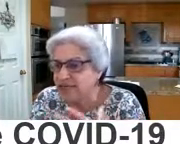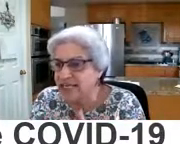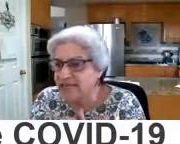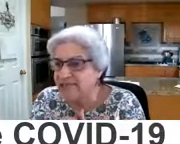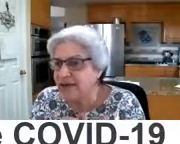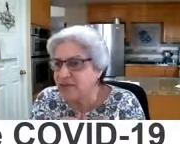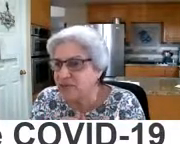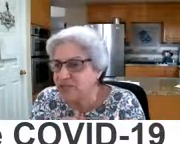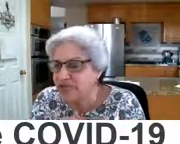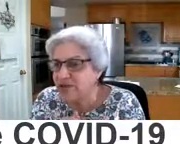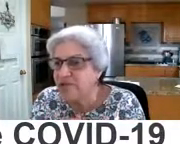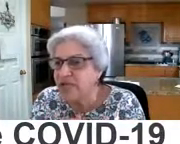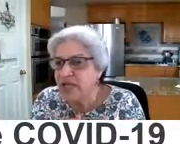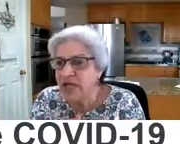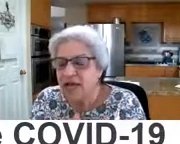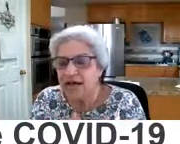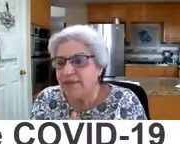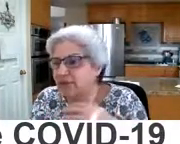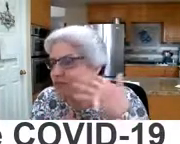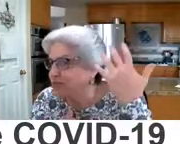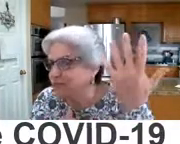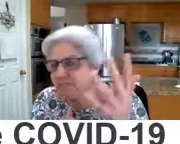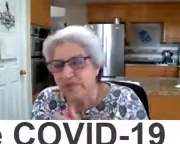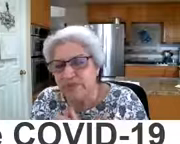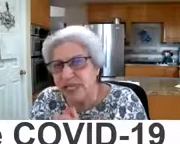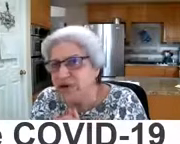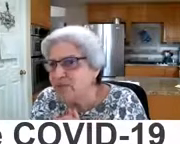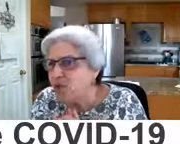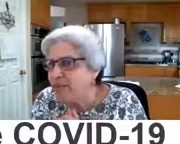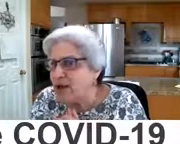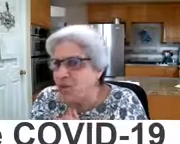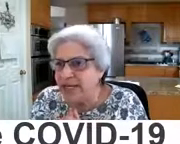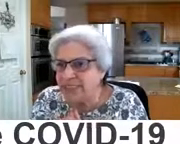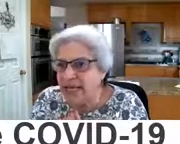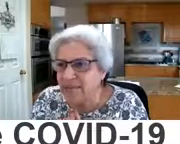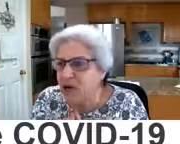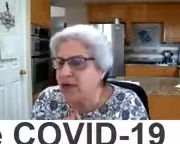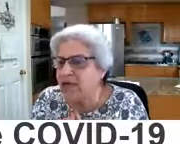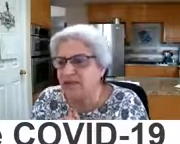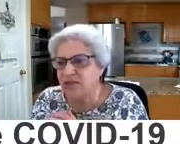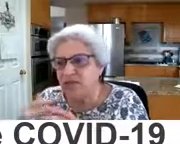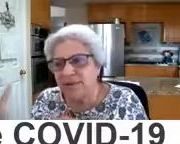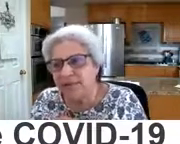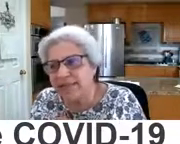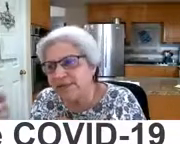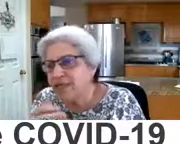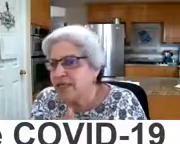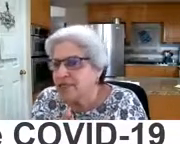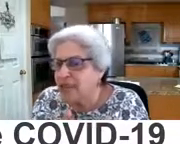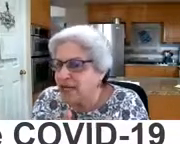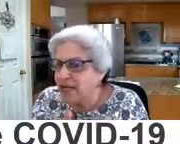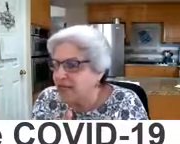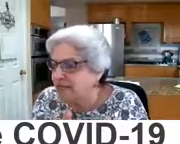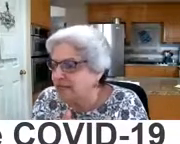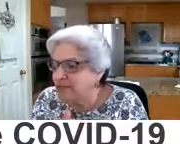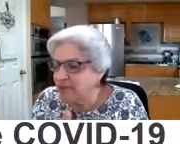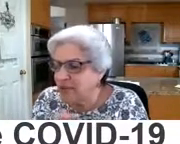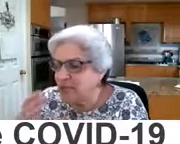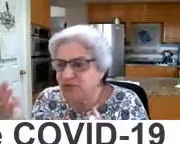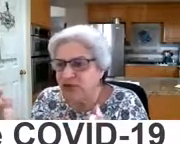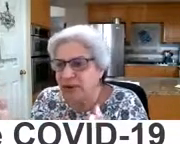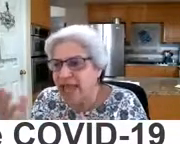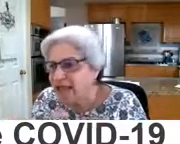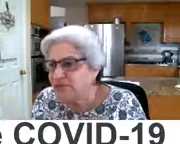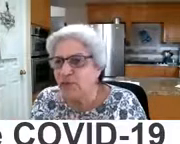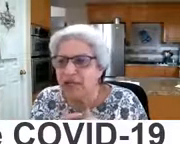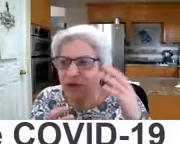variant first identified in Brazil. We've been hearing more about one in Denmark. There's one being